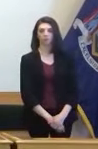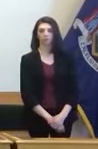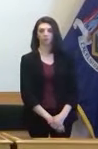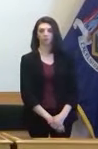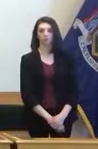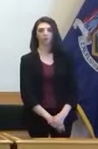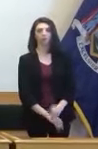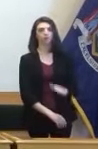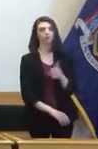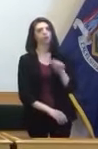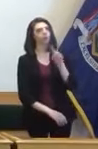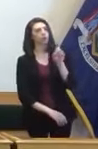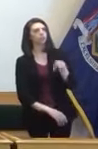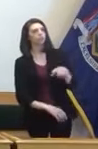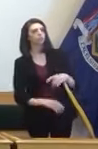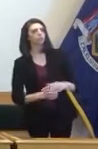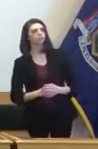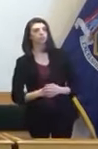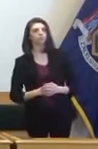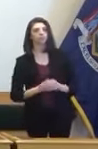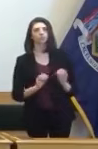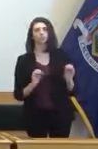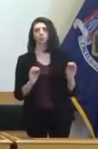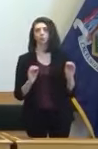Any other questions?